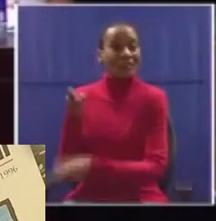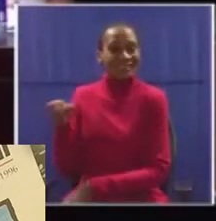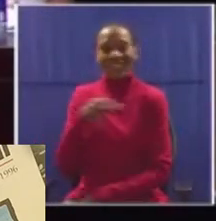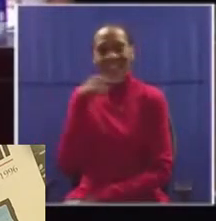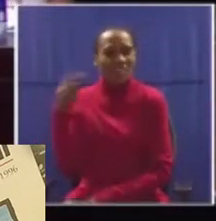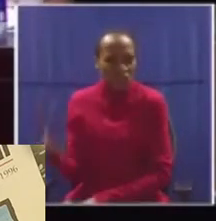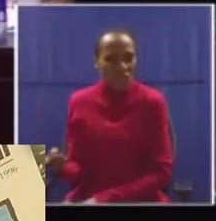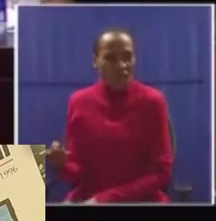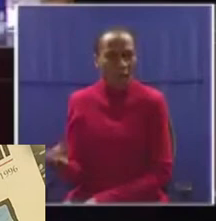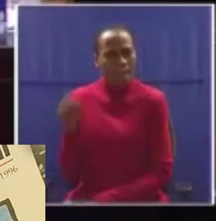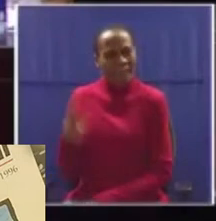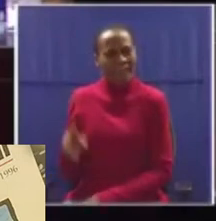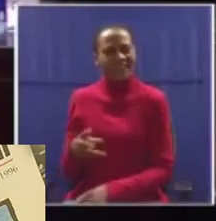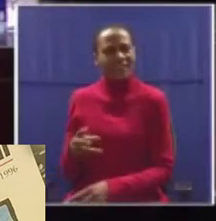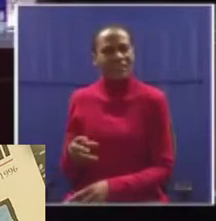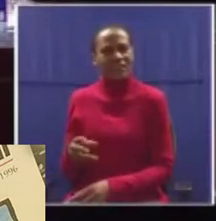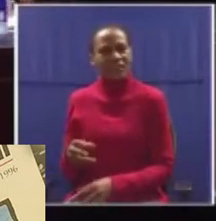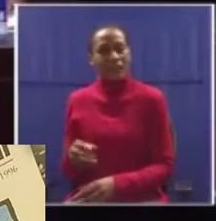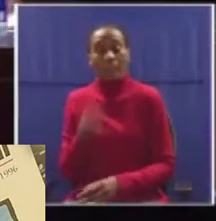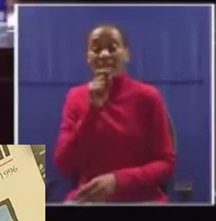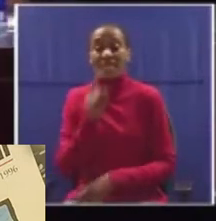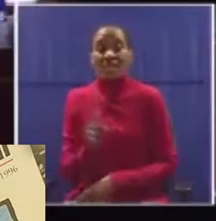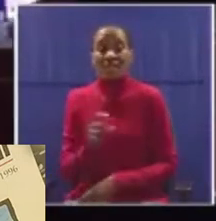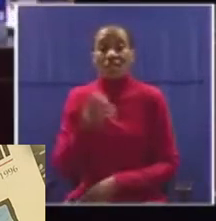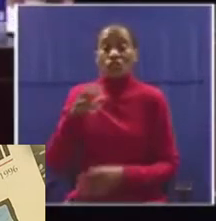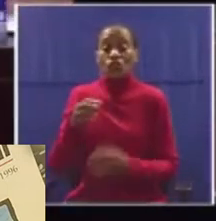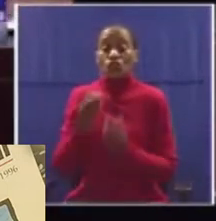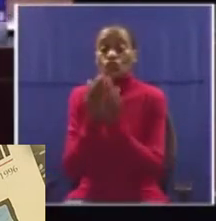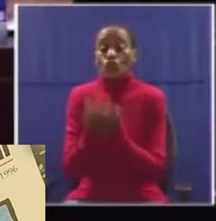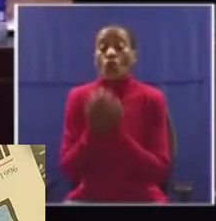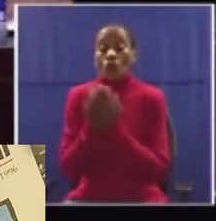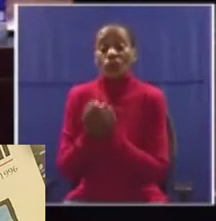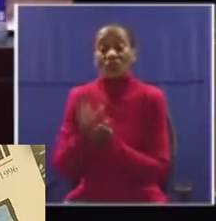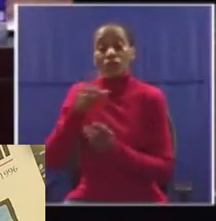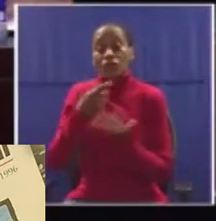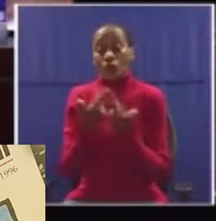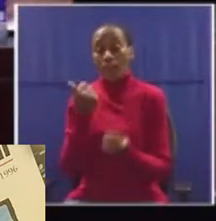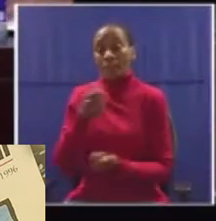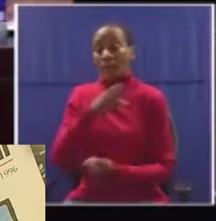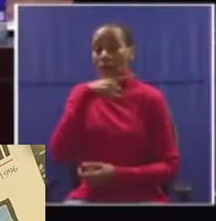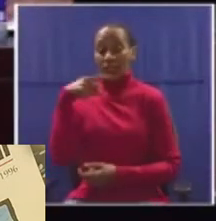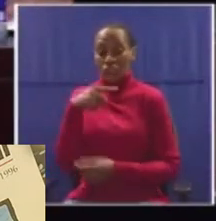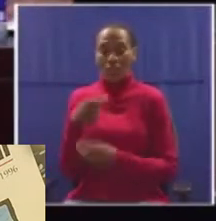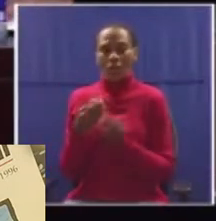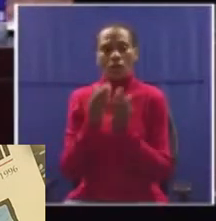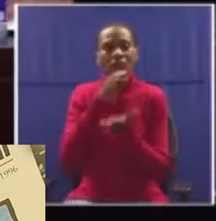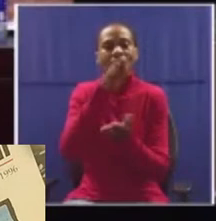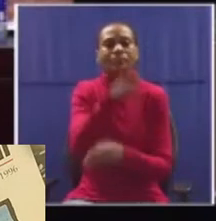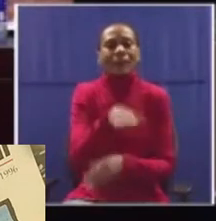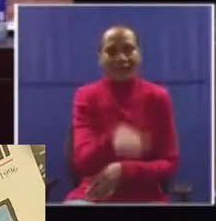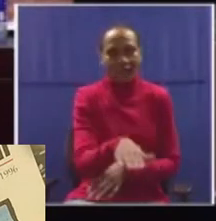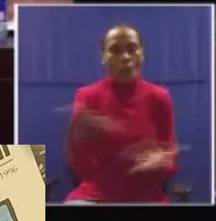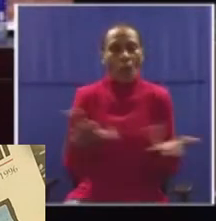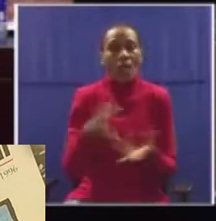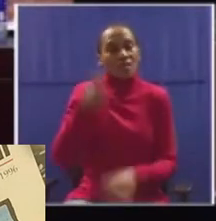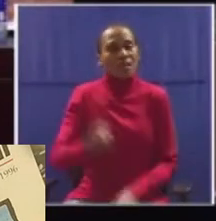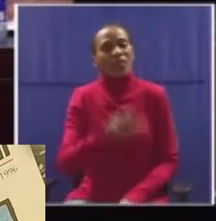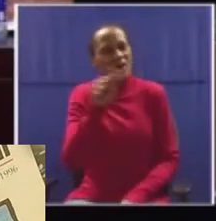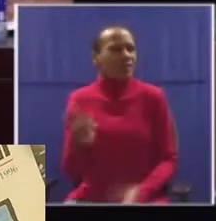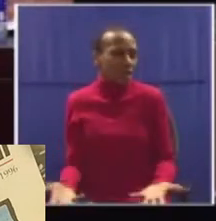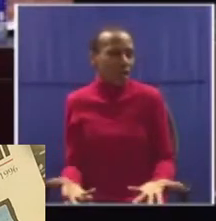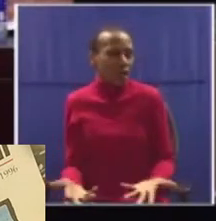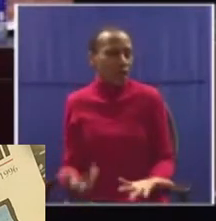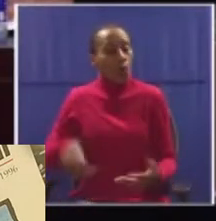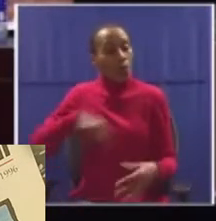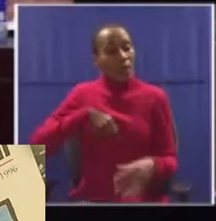war games with Russia and China permitting Russian ships to docket our ports and military bases where under the cover of Darkness they